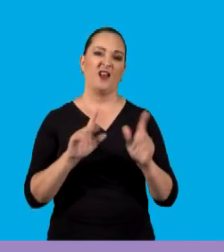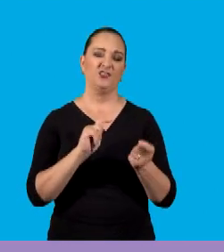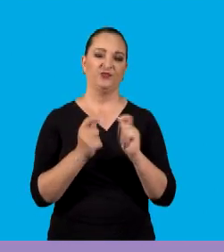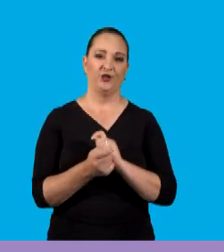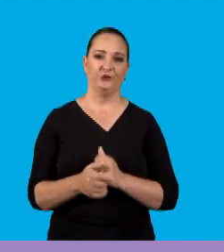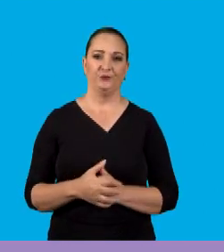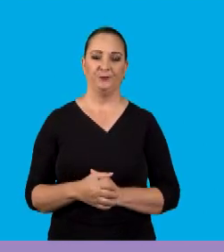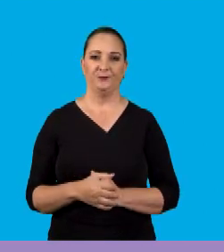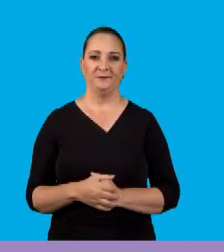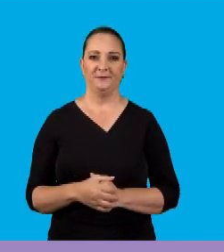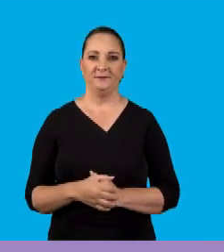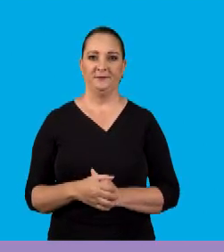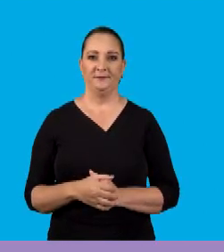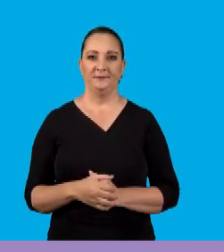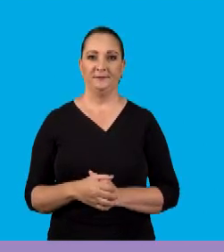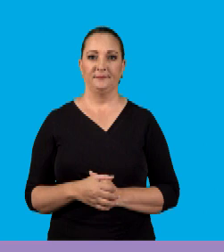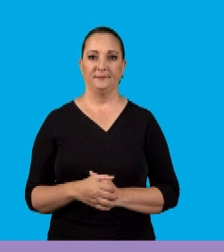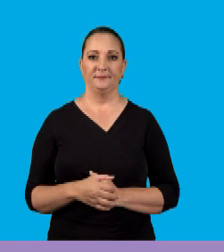different color.